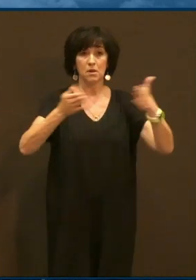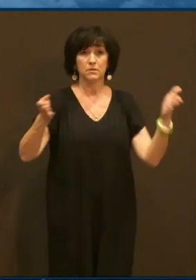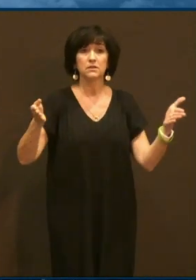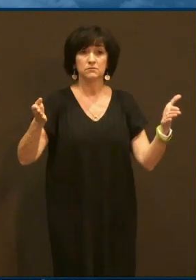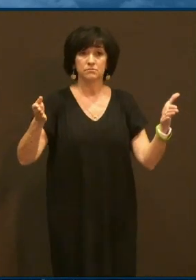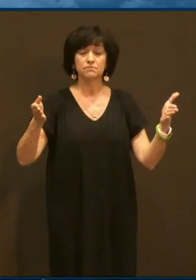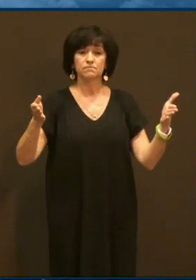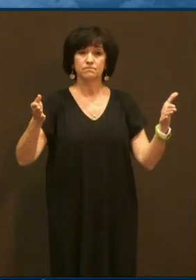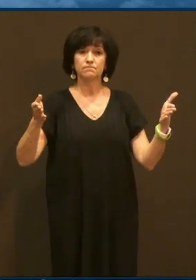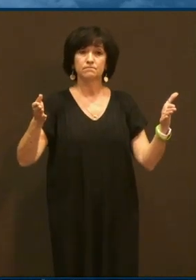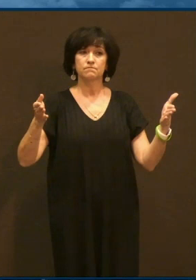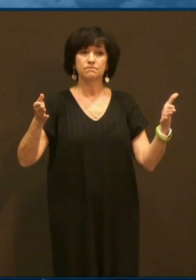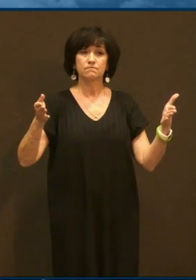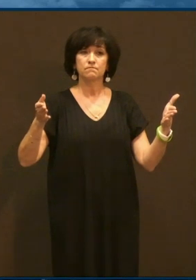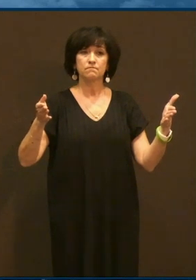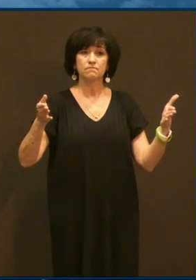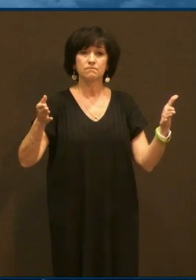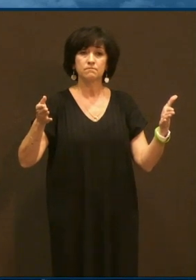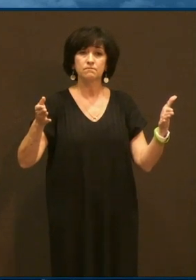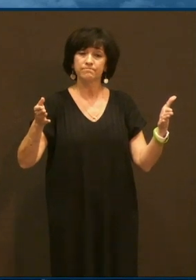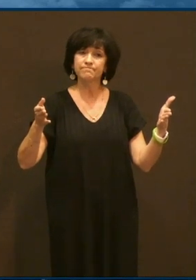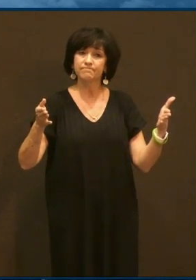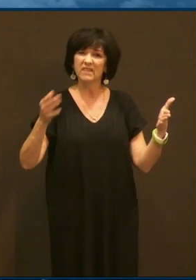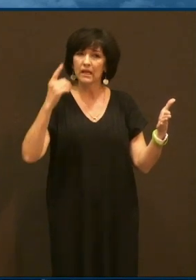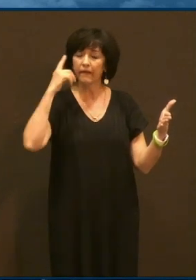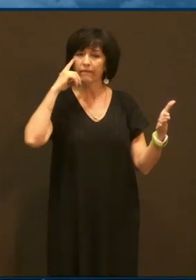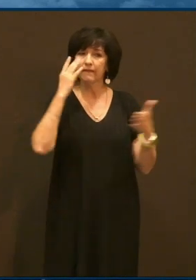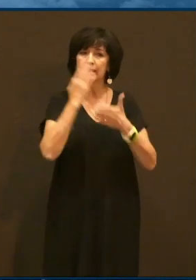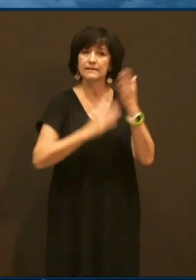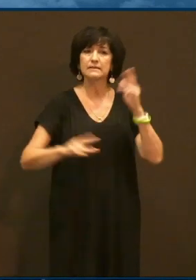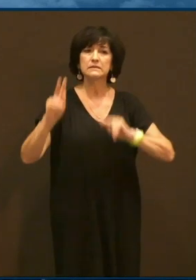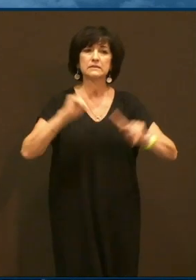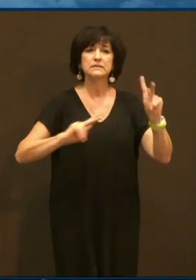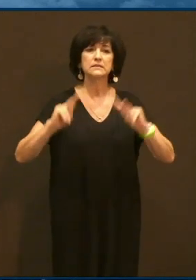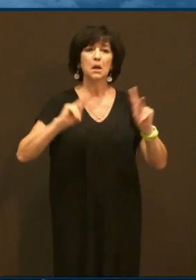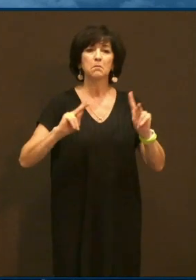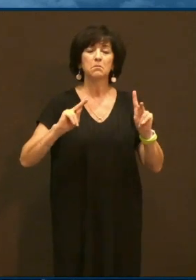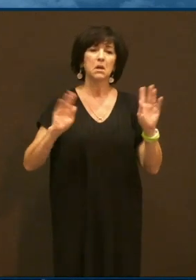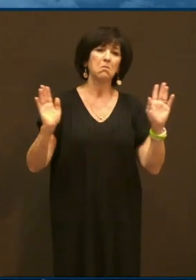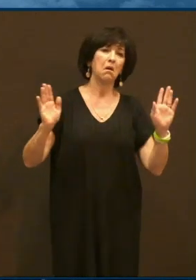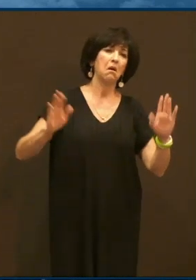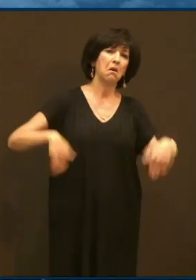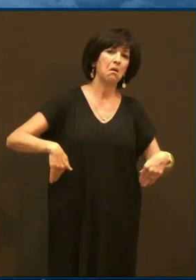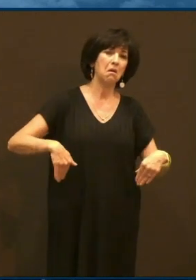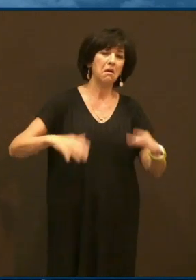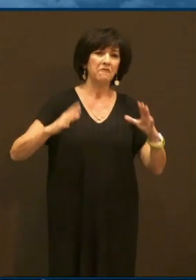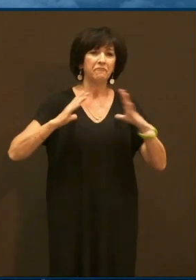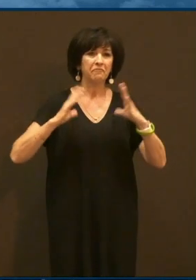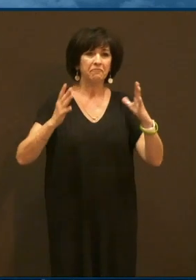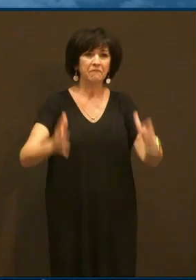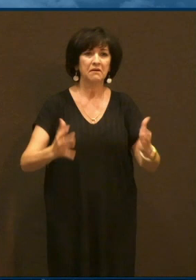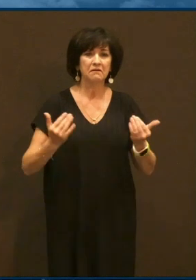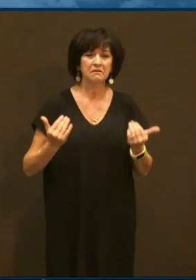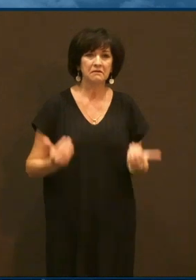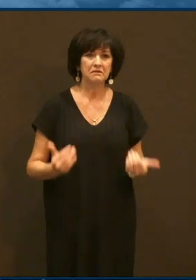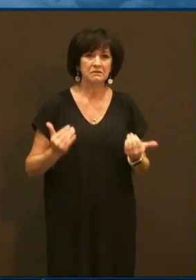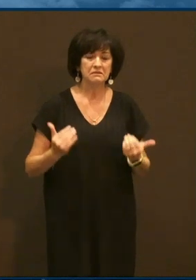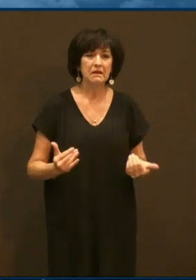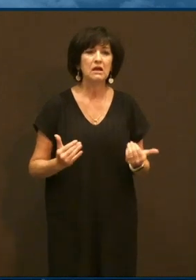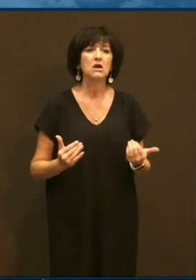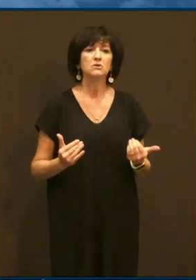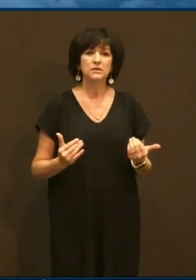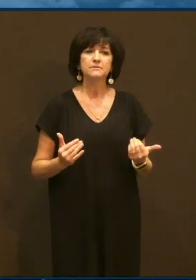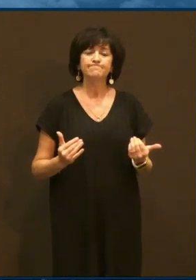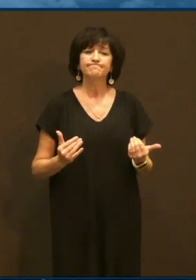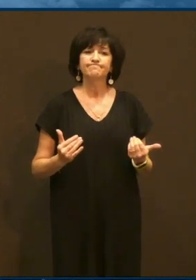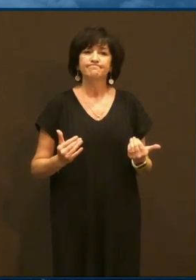of letting our guard down a little bit with respect to protective measures, social distancing, mask wearing in